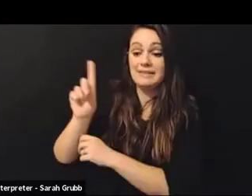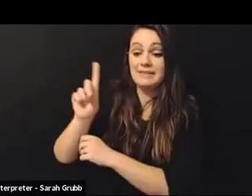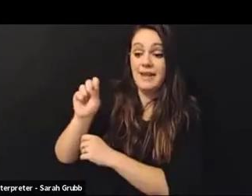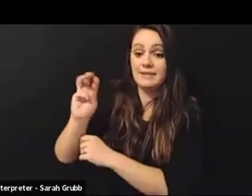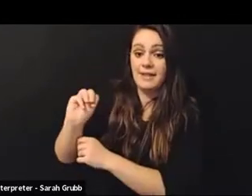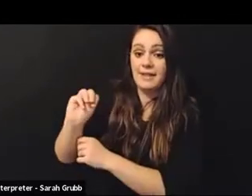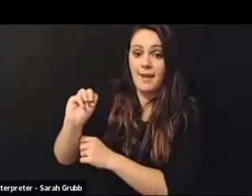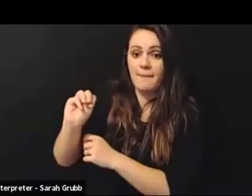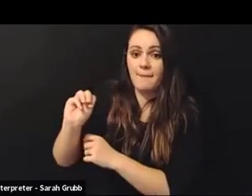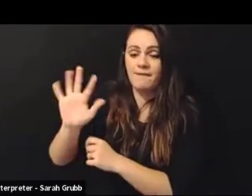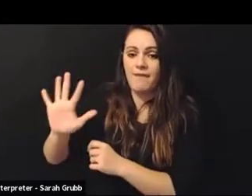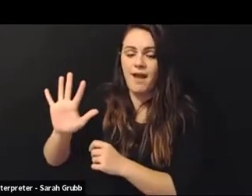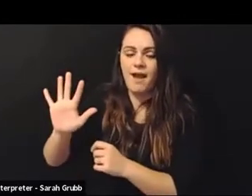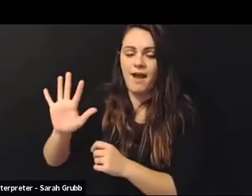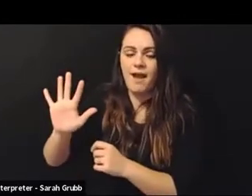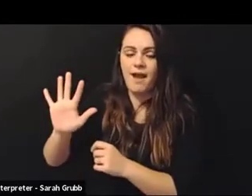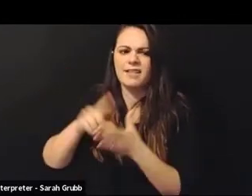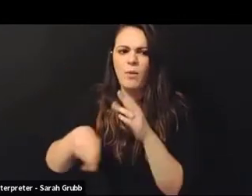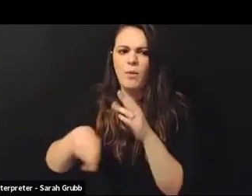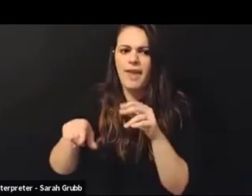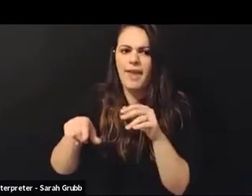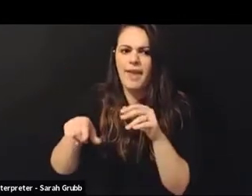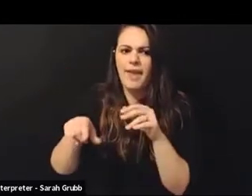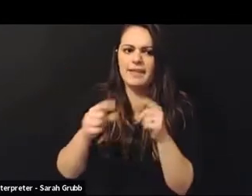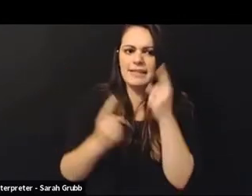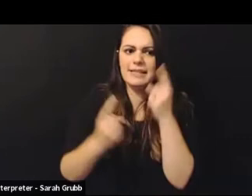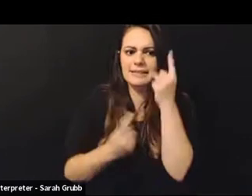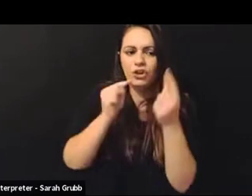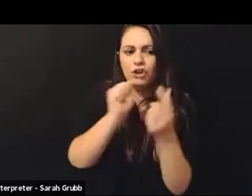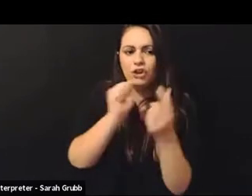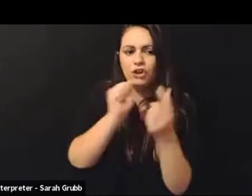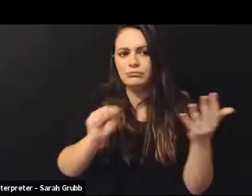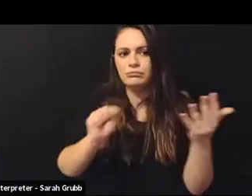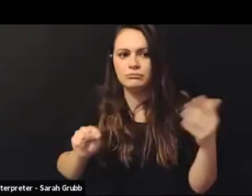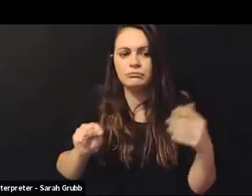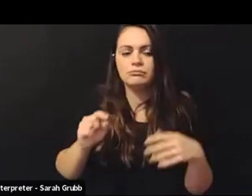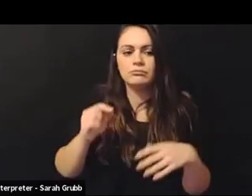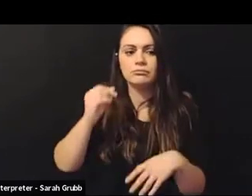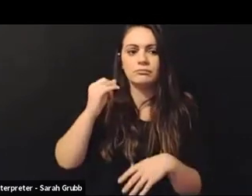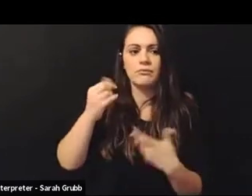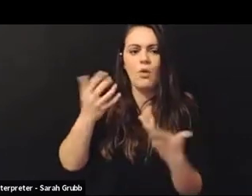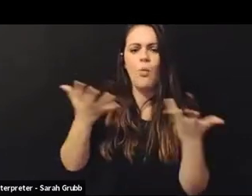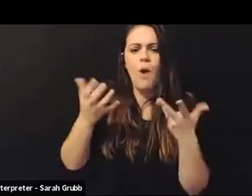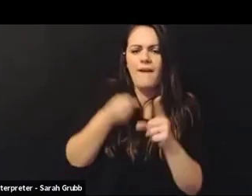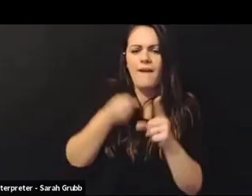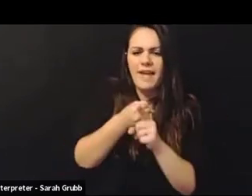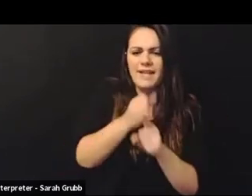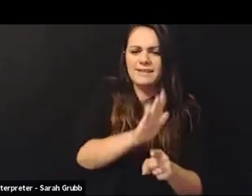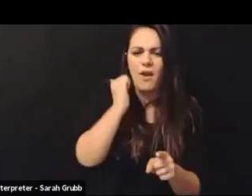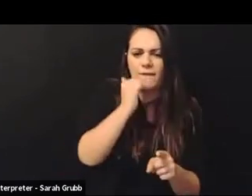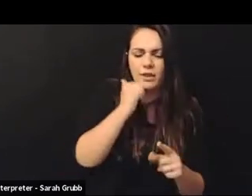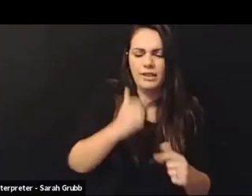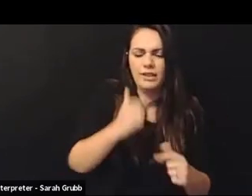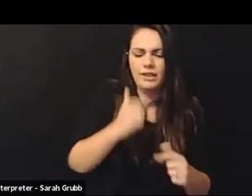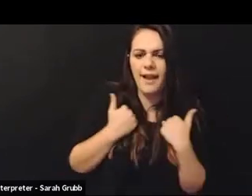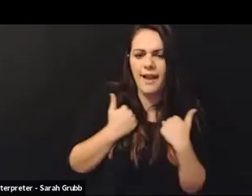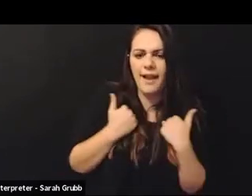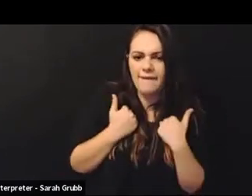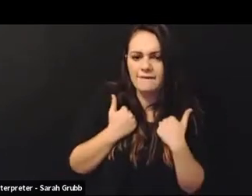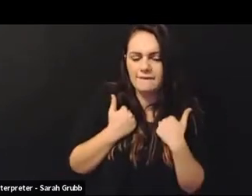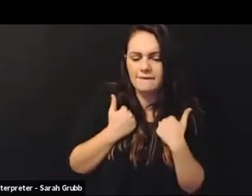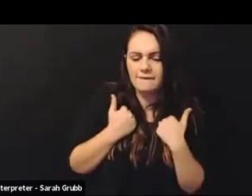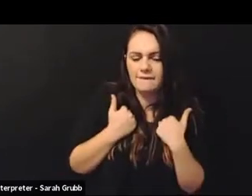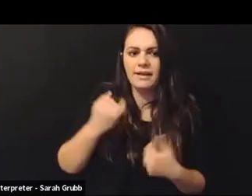an individual's functioning in life, day-to-day life and social relationships, then they could have a problem with autism.